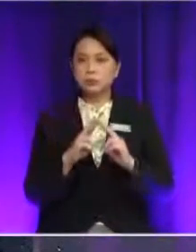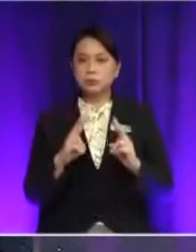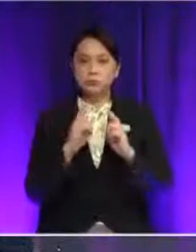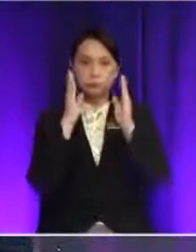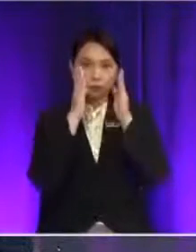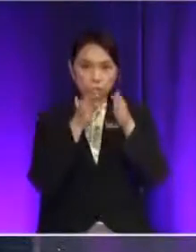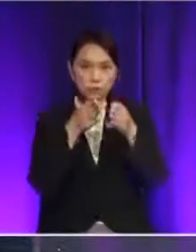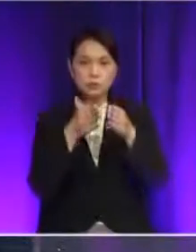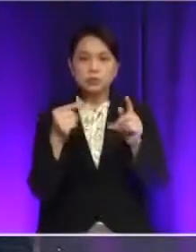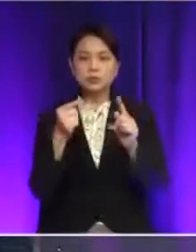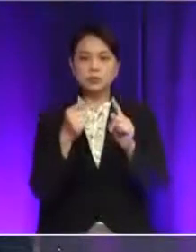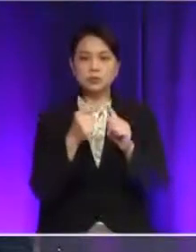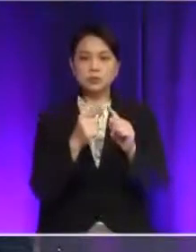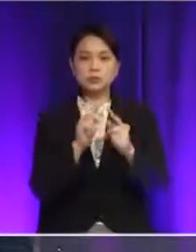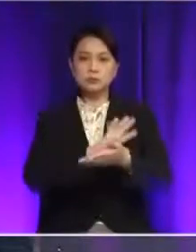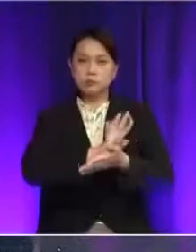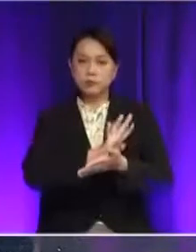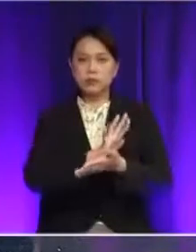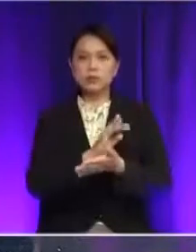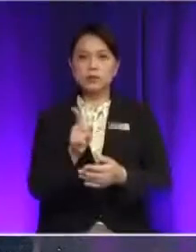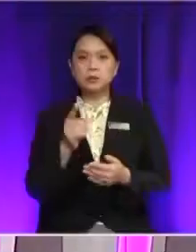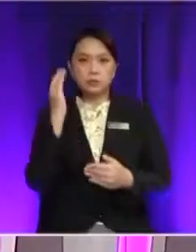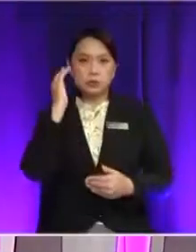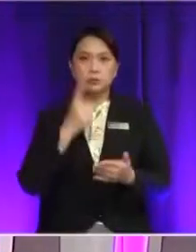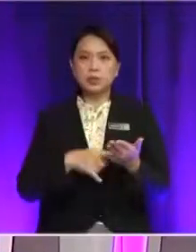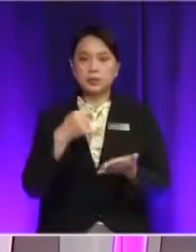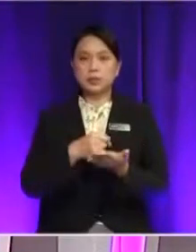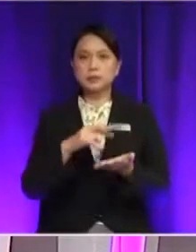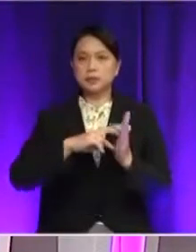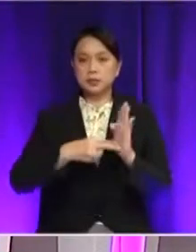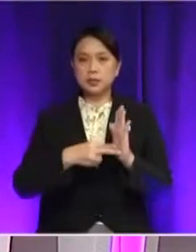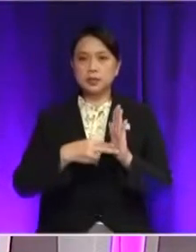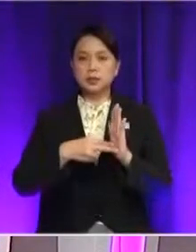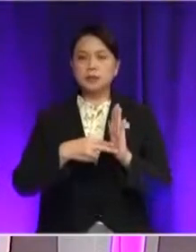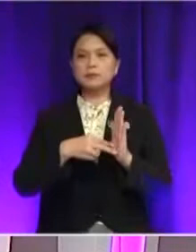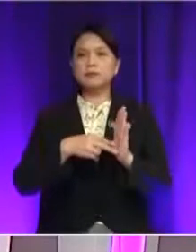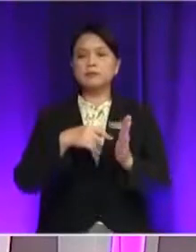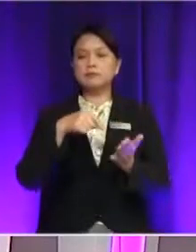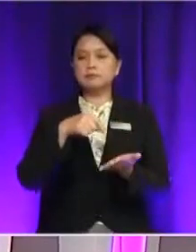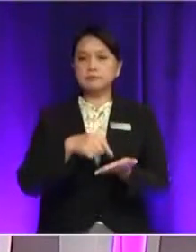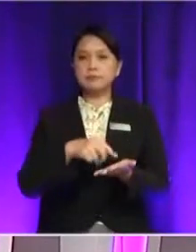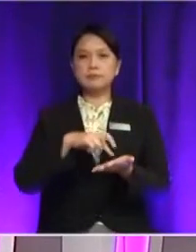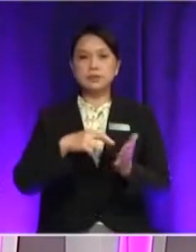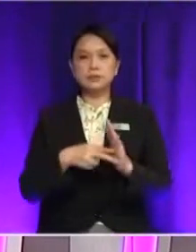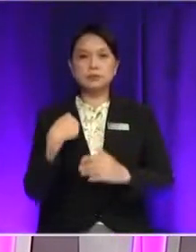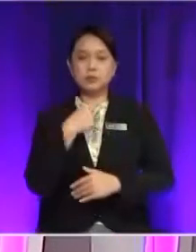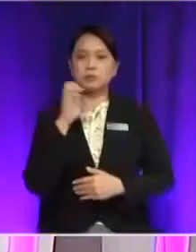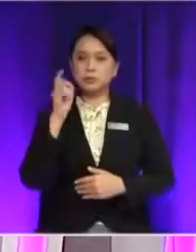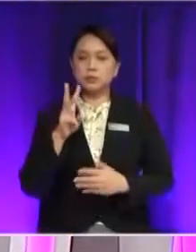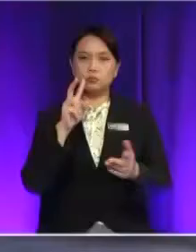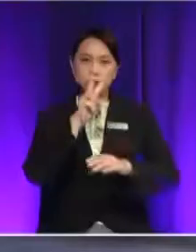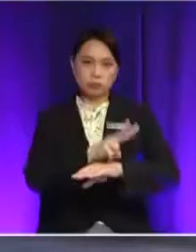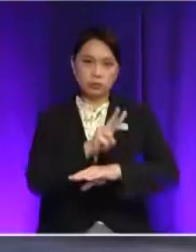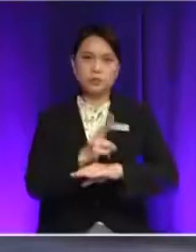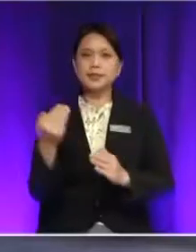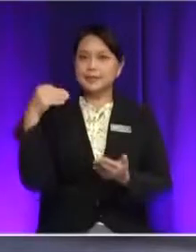didn't notice. You know what this means? This means that we should go and watch the movie the second time, Shavika. Yes,